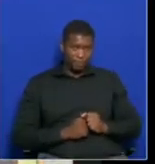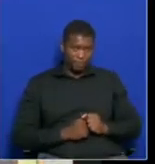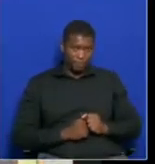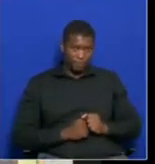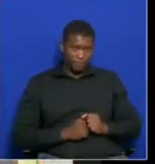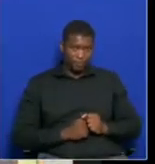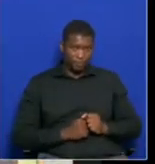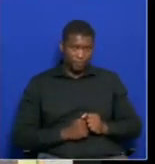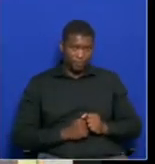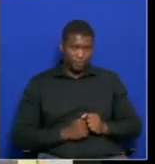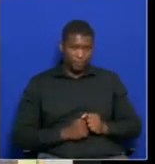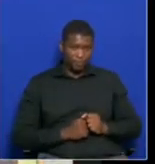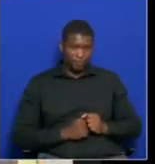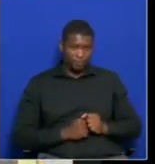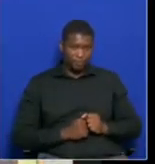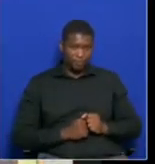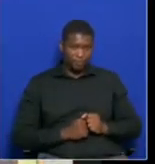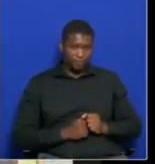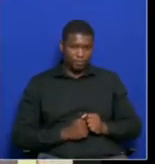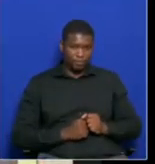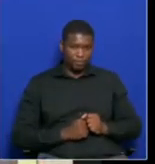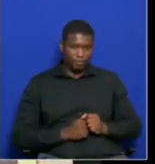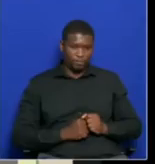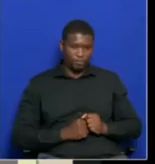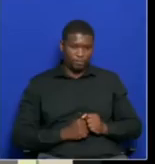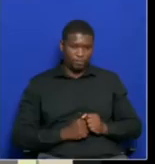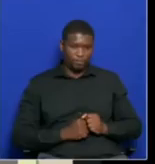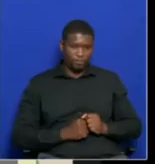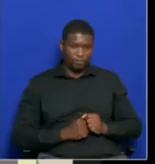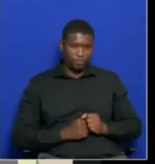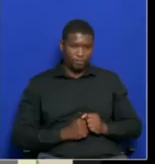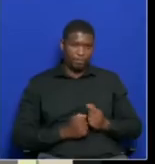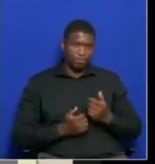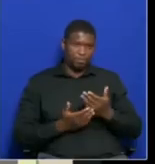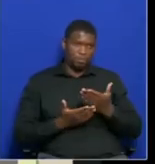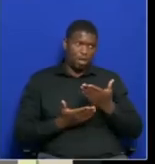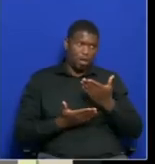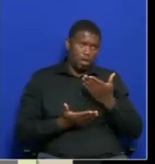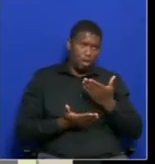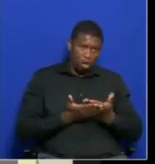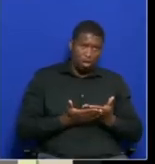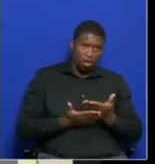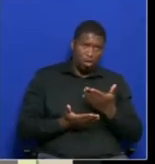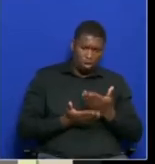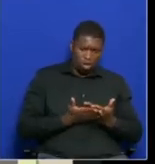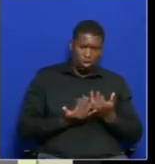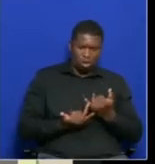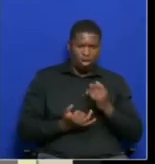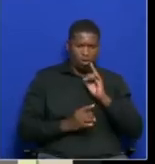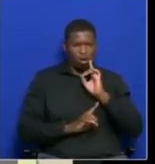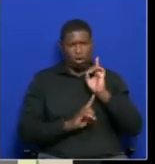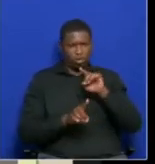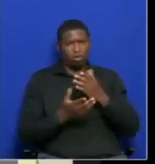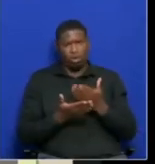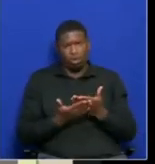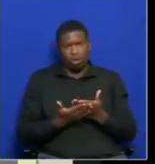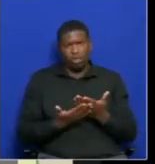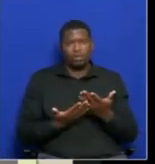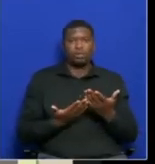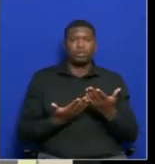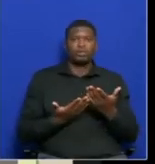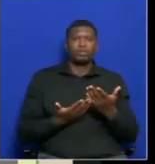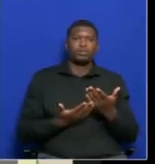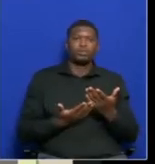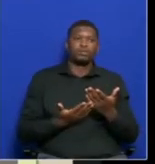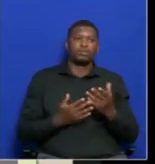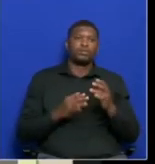I can respond now. Please do then. This invoice was signed